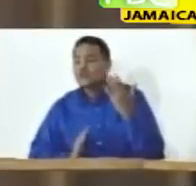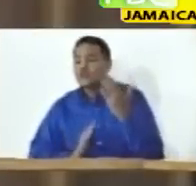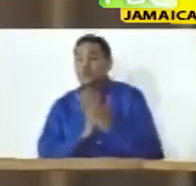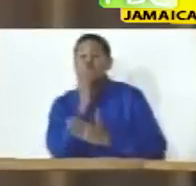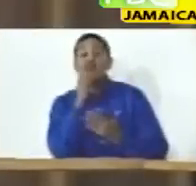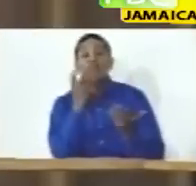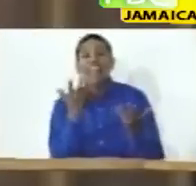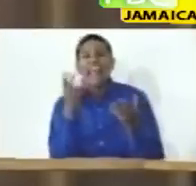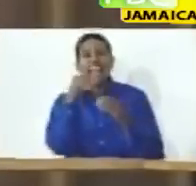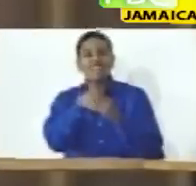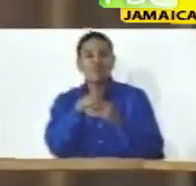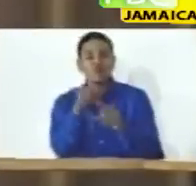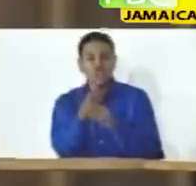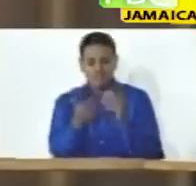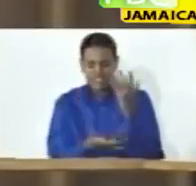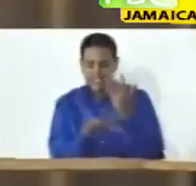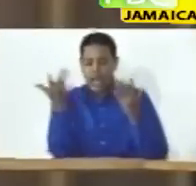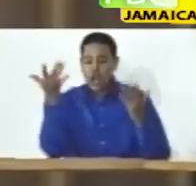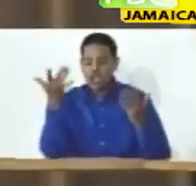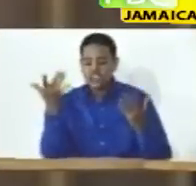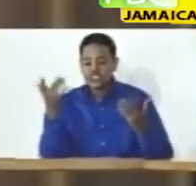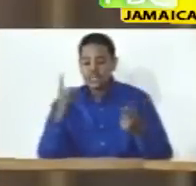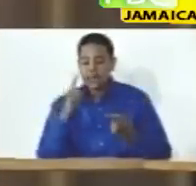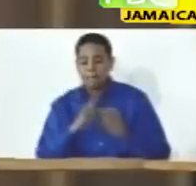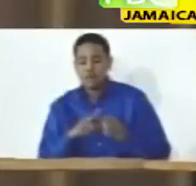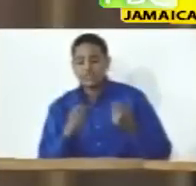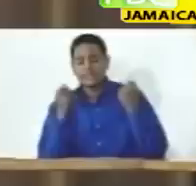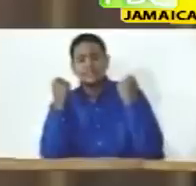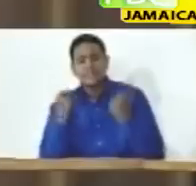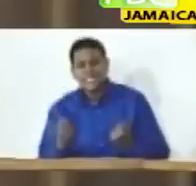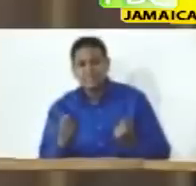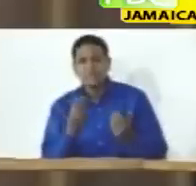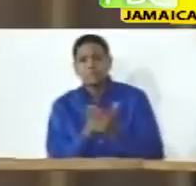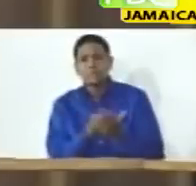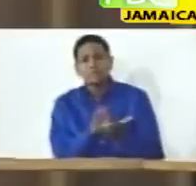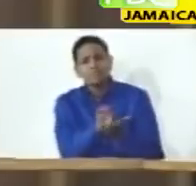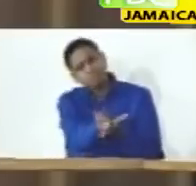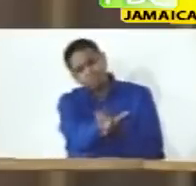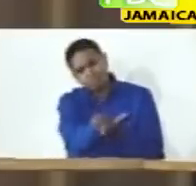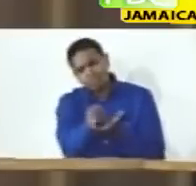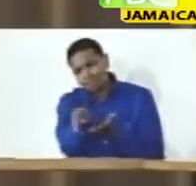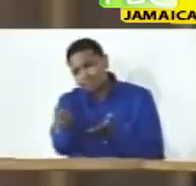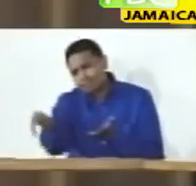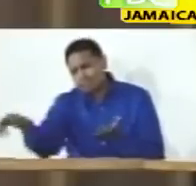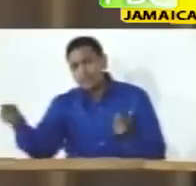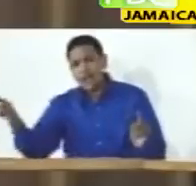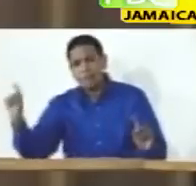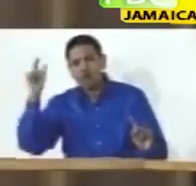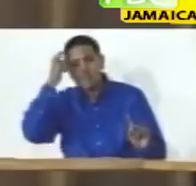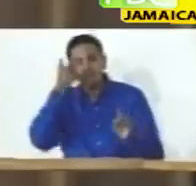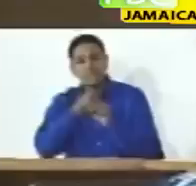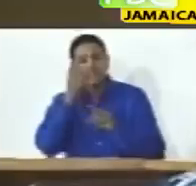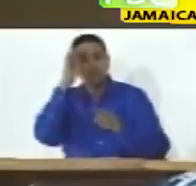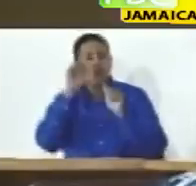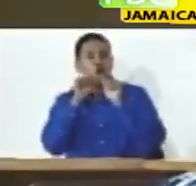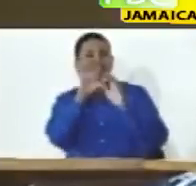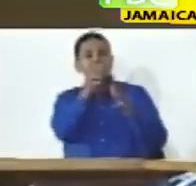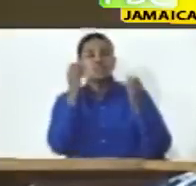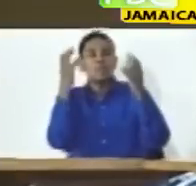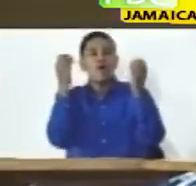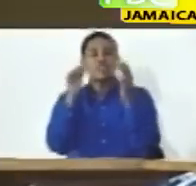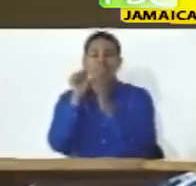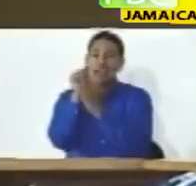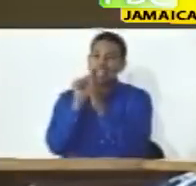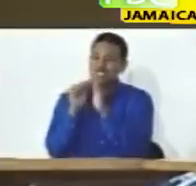Through the infusion of technology and significant capital investment, the government will continue its